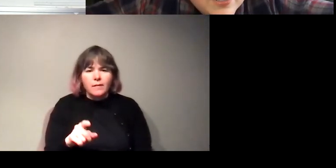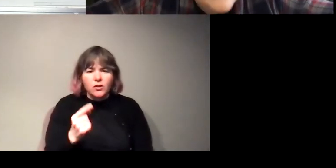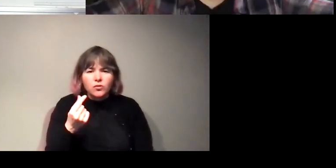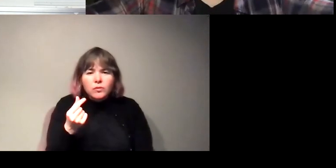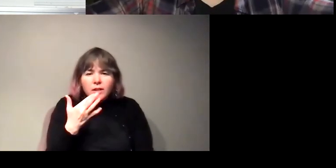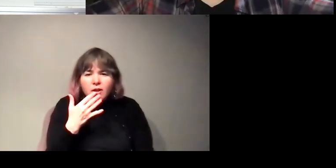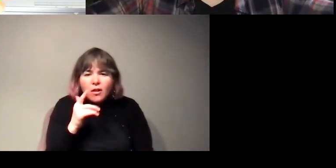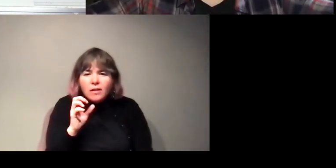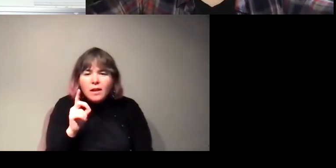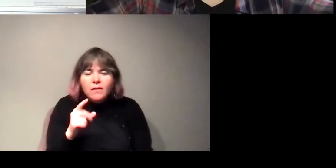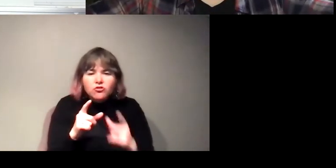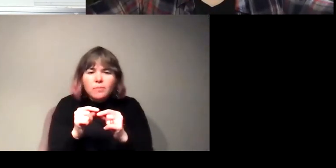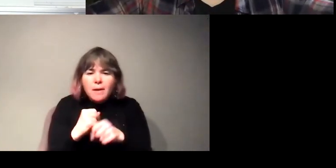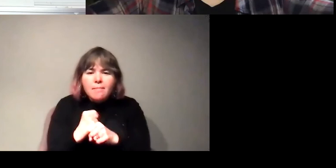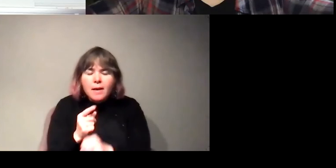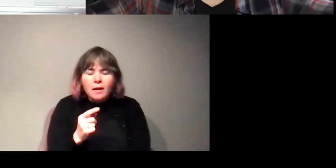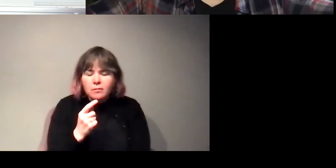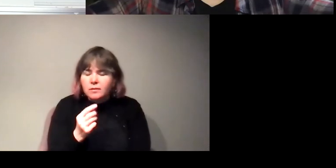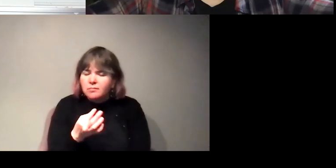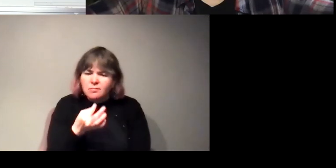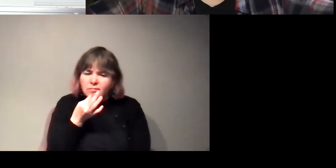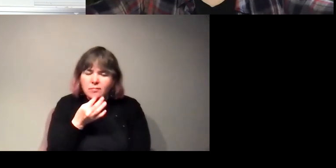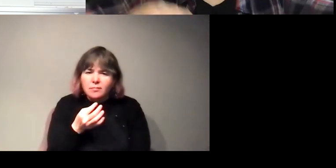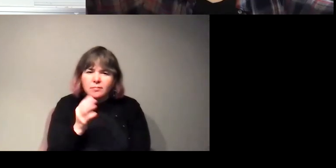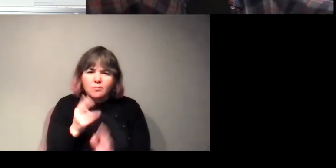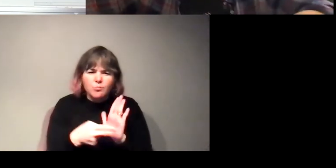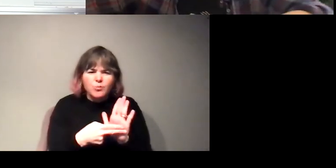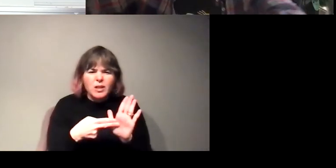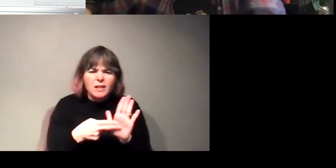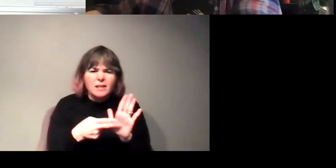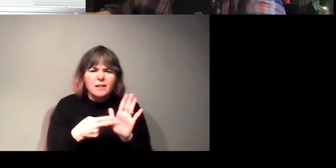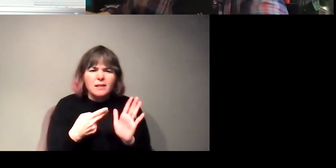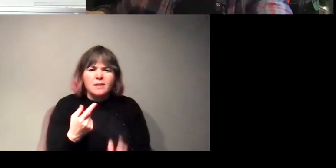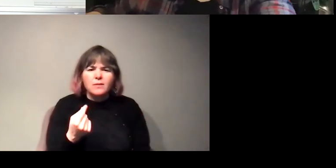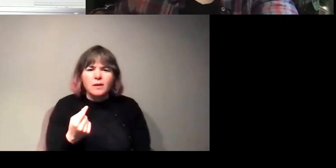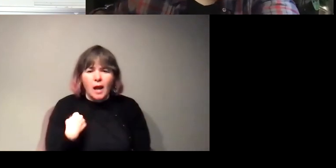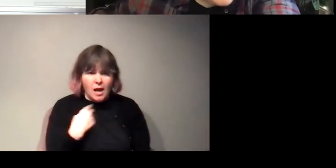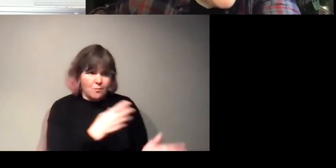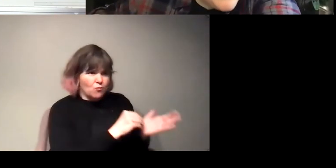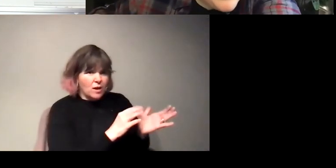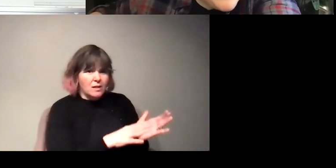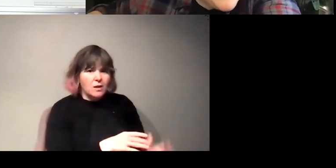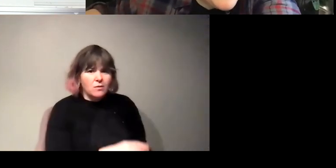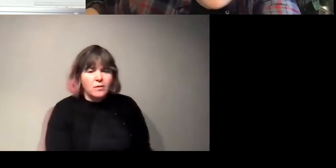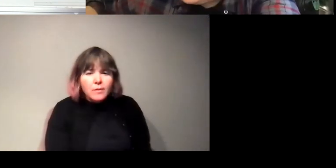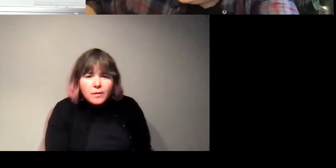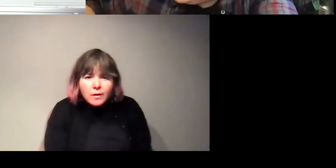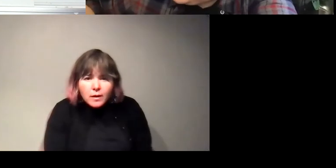colored lead. Cool. They're really good. The brand. I'm gonna write this down. Brand, if you want it.